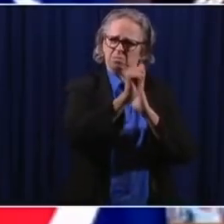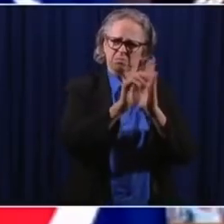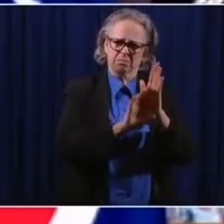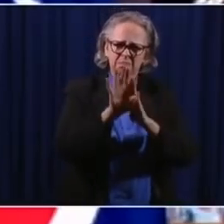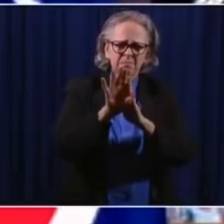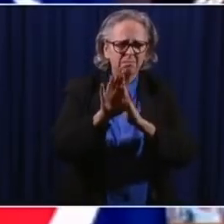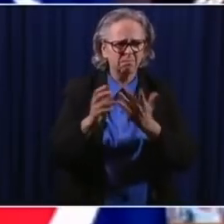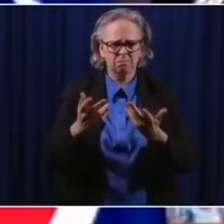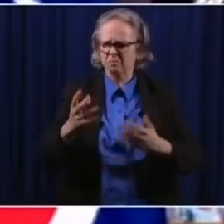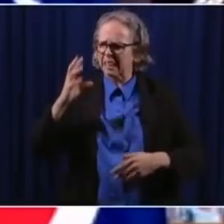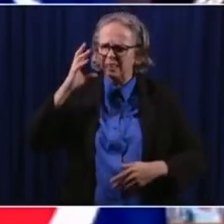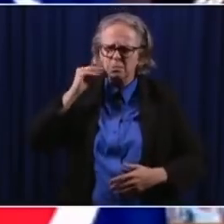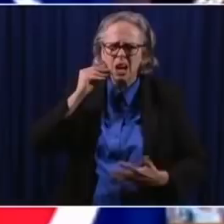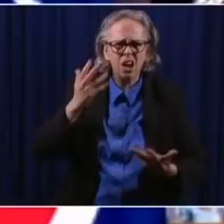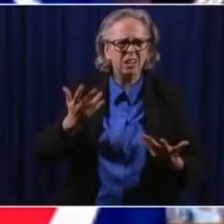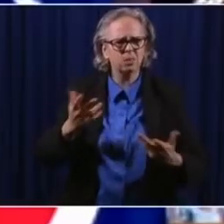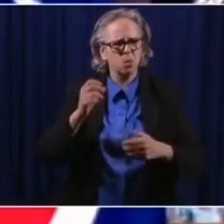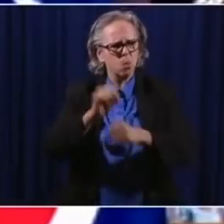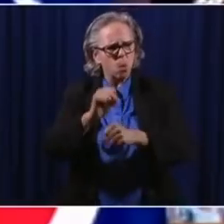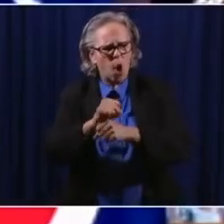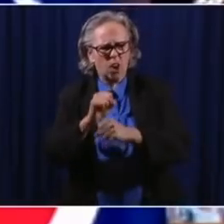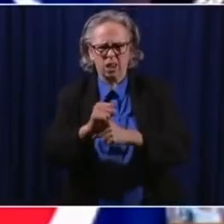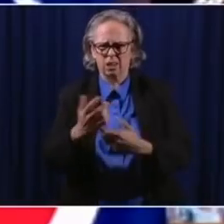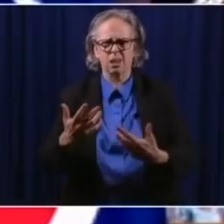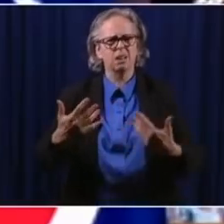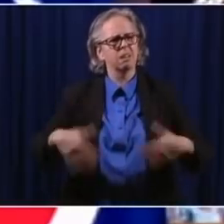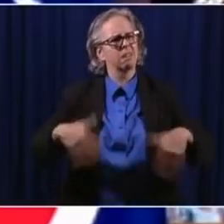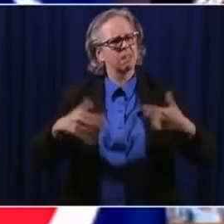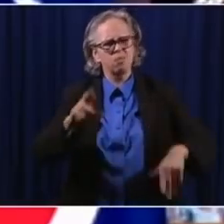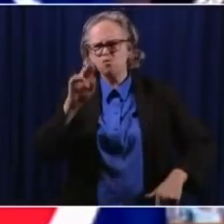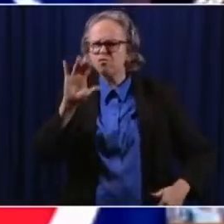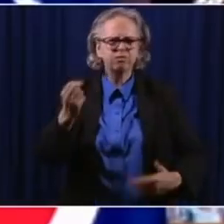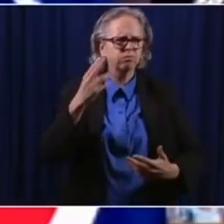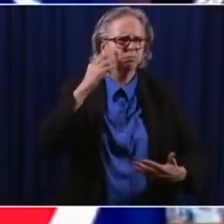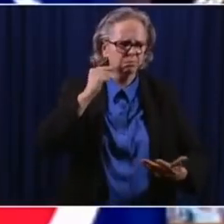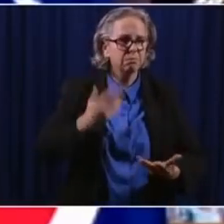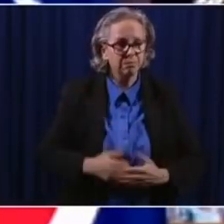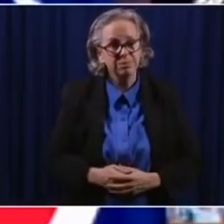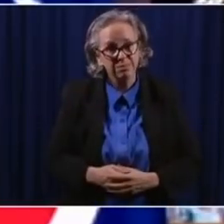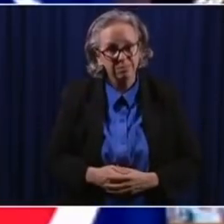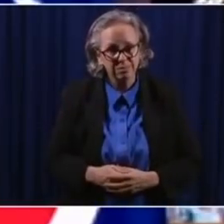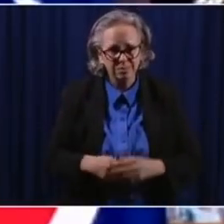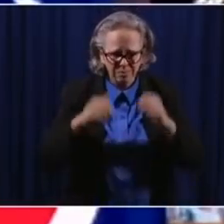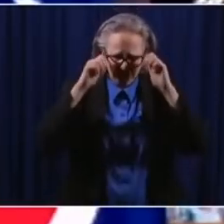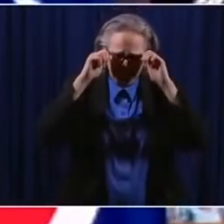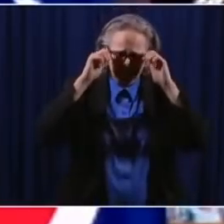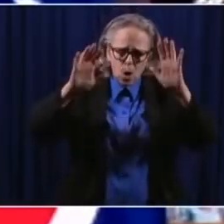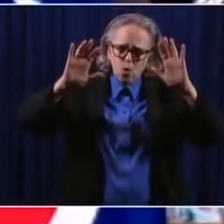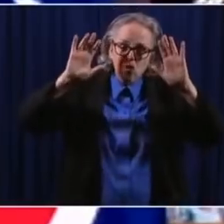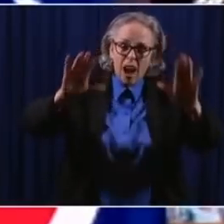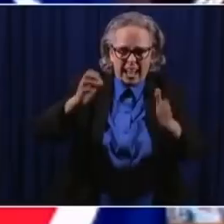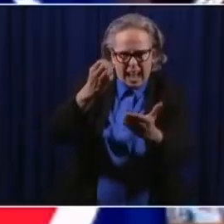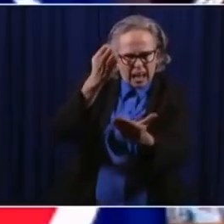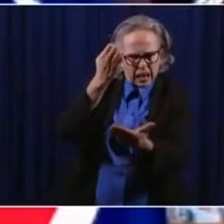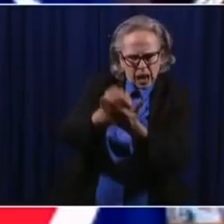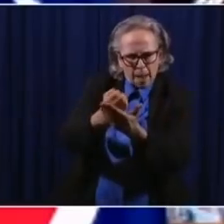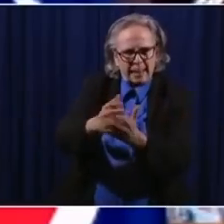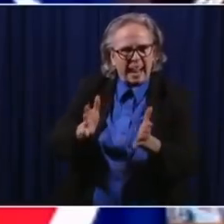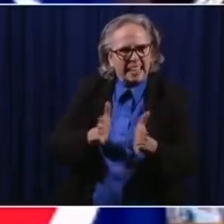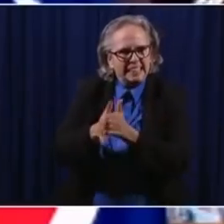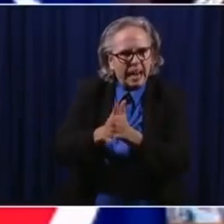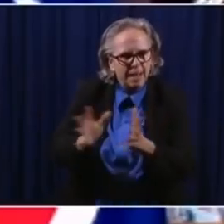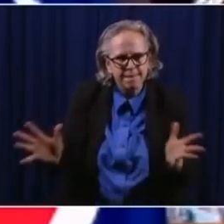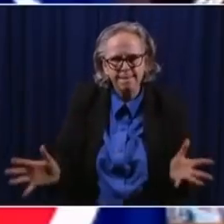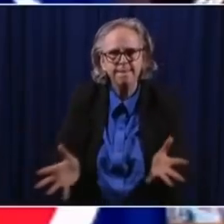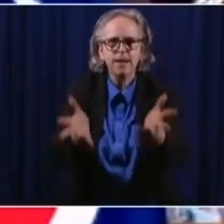work experiences, and it's really a great economic deal for the businesses to help get